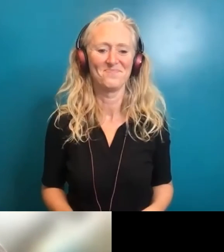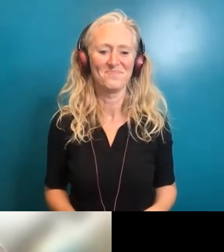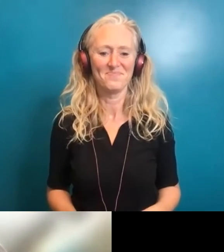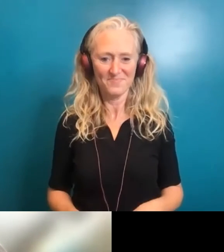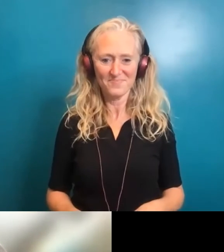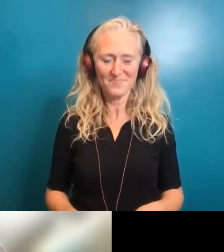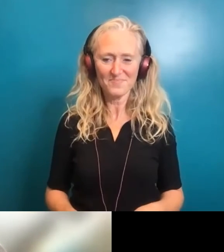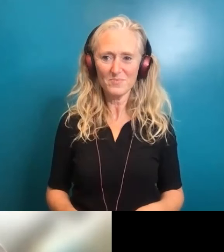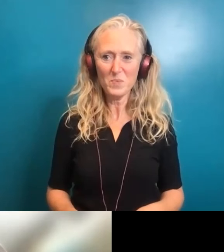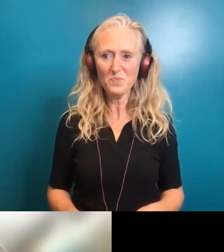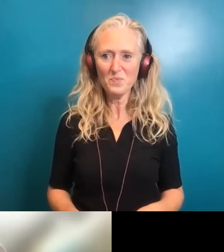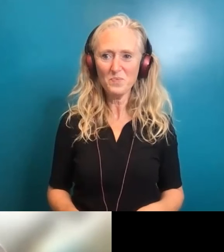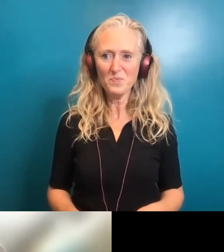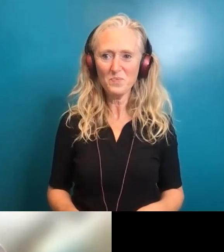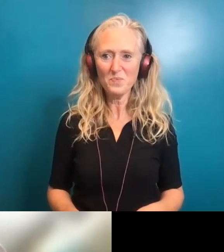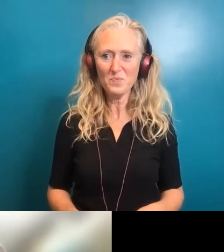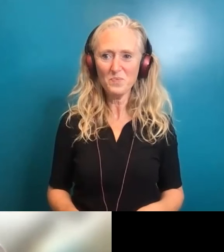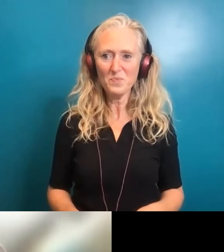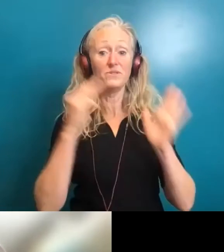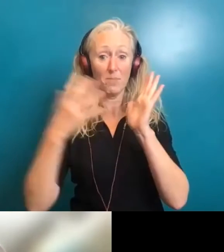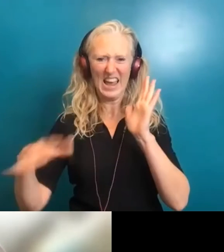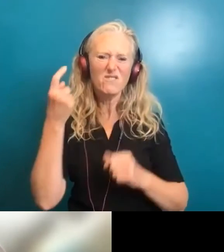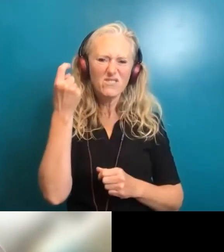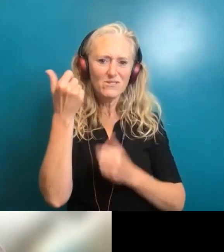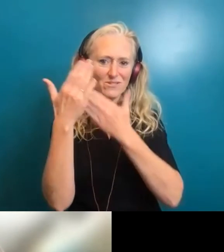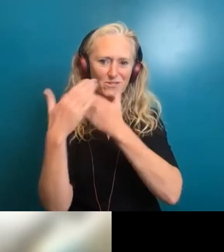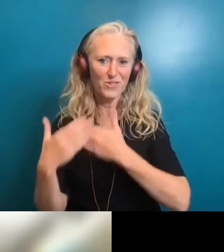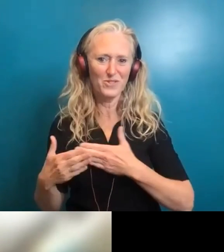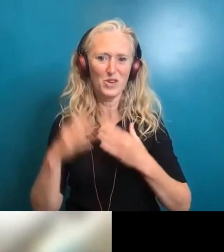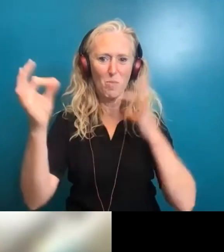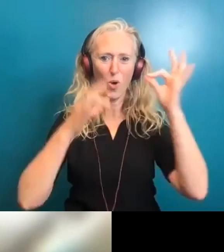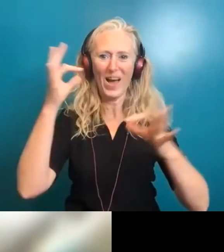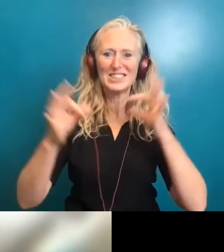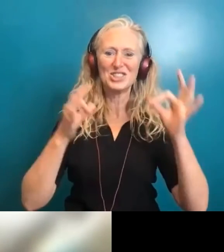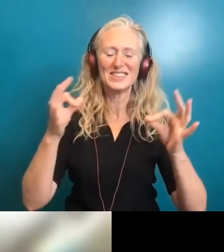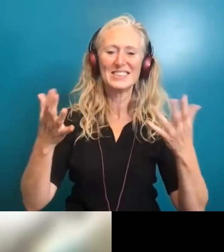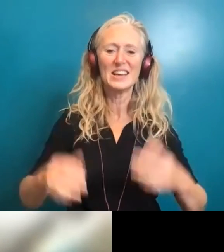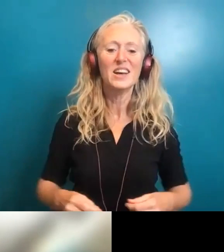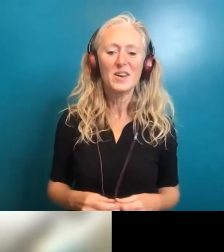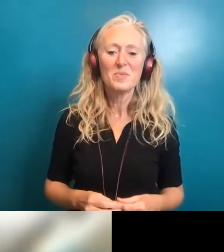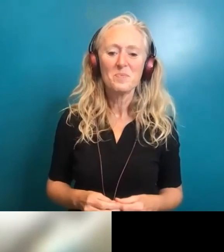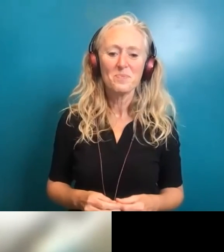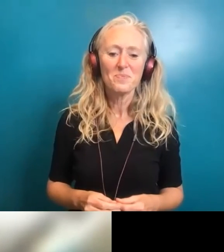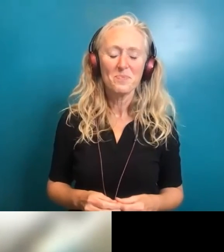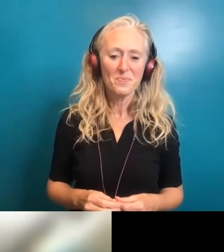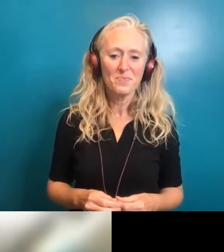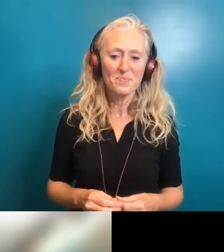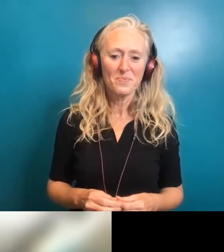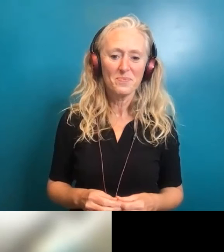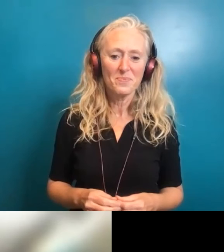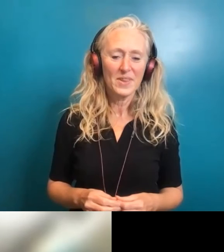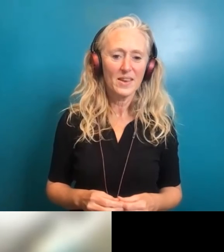just over 5 minutes left, so I'll squeeze a few more questions in. Feel free to add any more via the Q&A, and we'll pick those